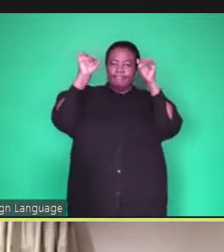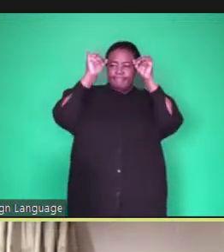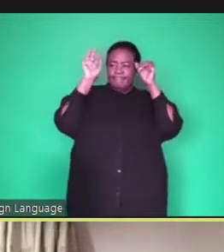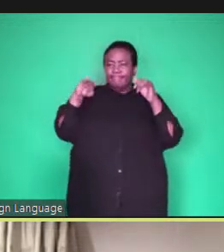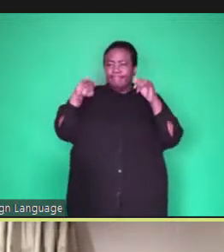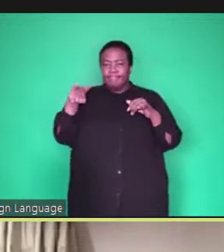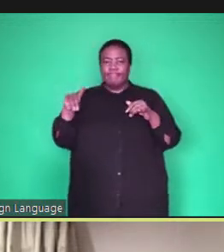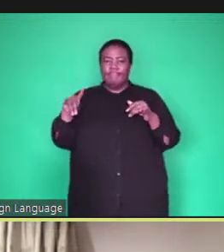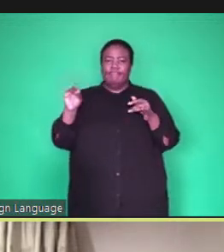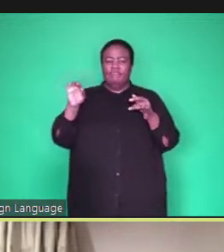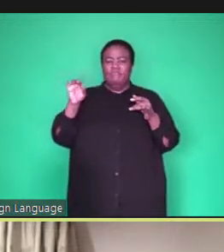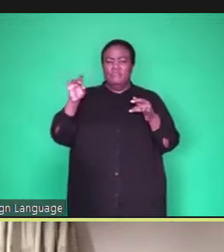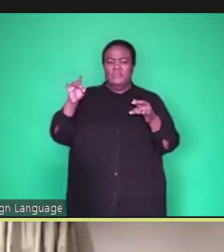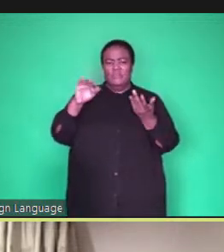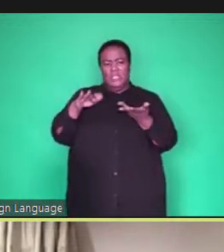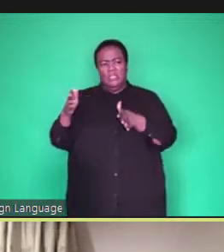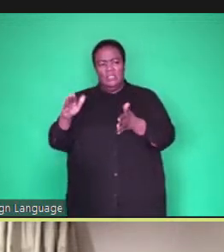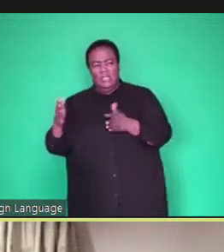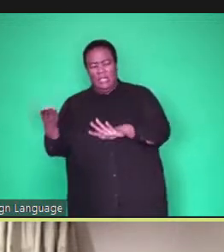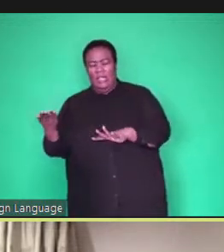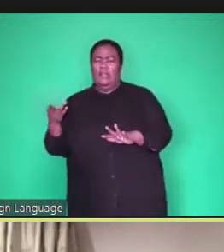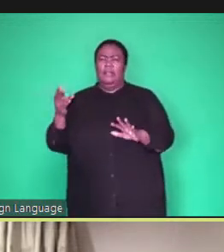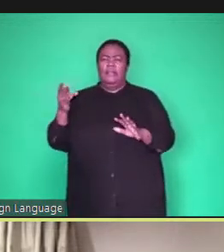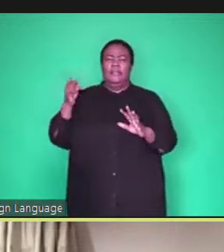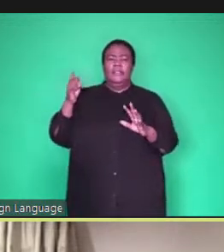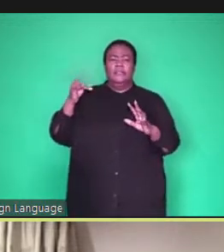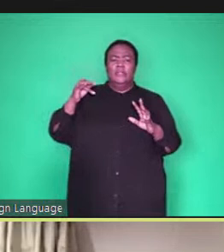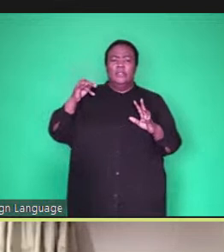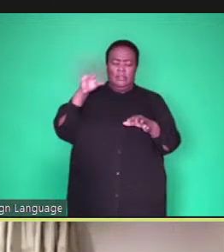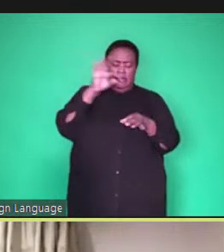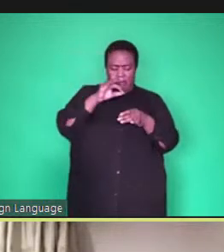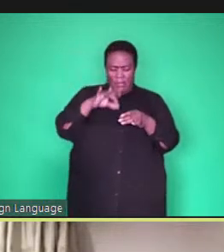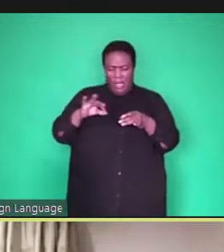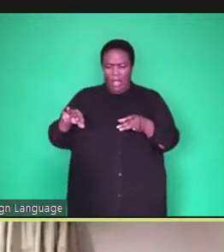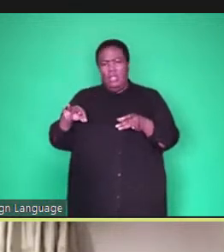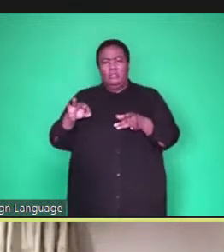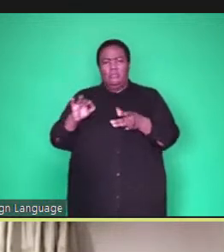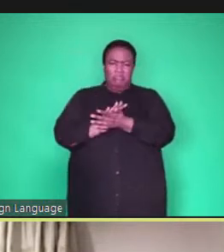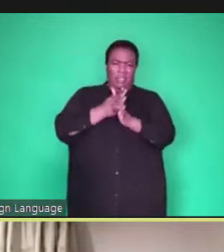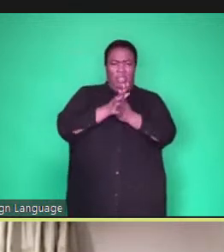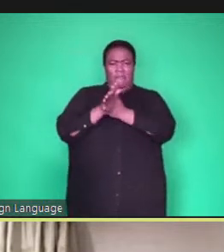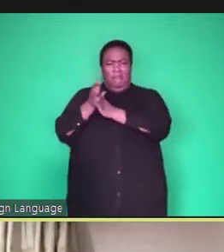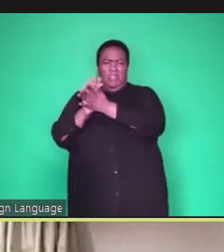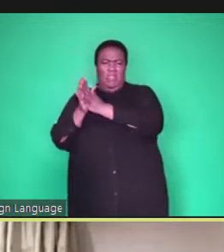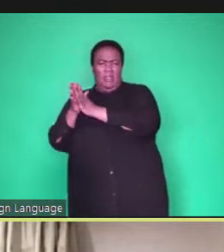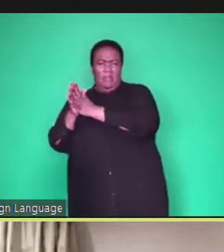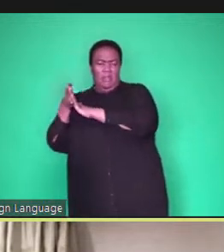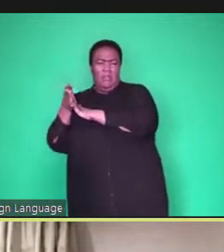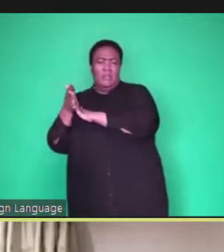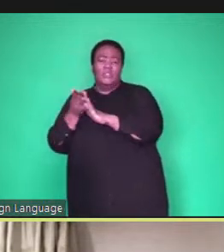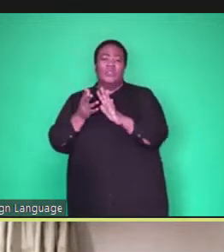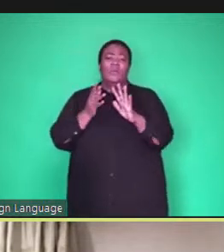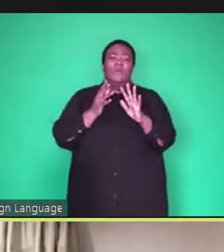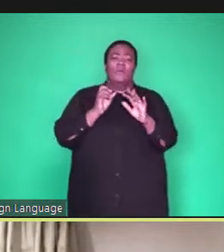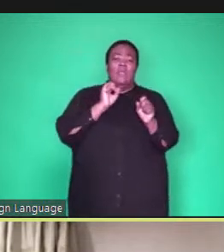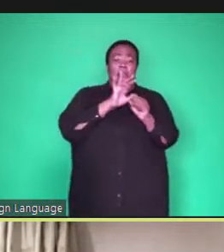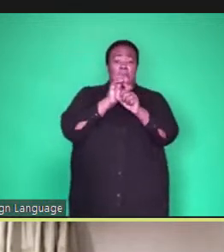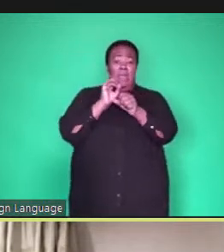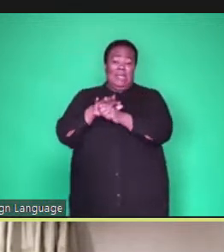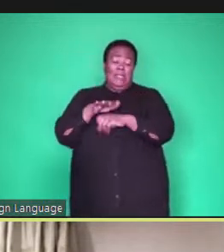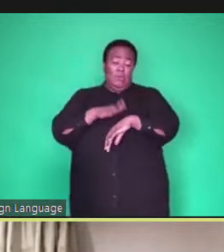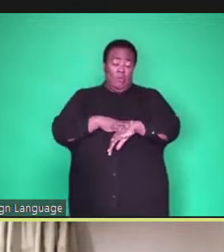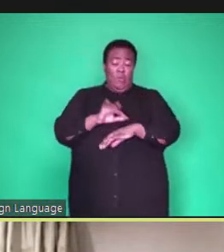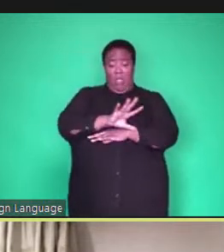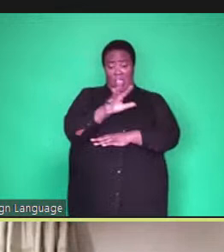and waterborne diseases. And why this impacts continentally Africa more than some other places